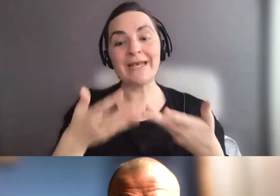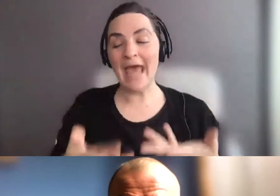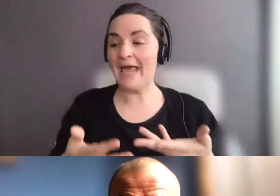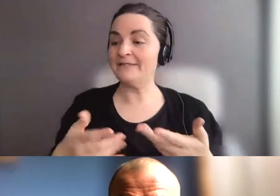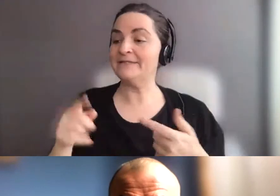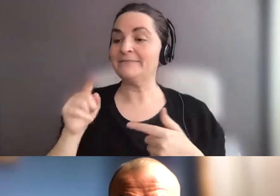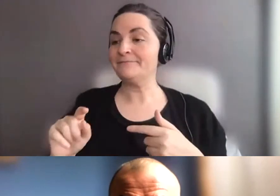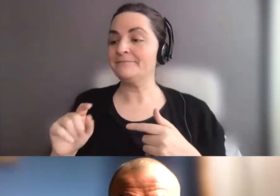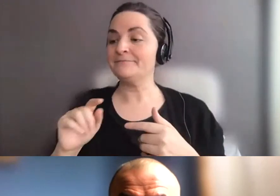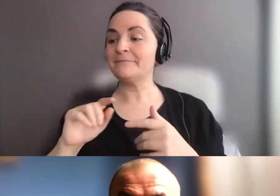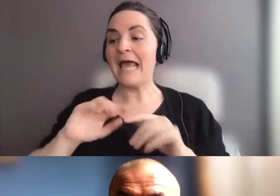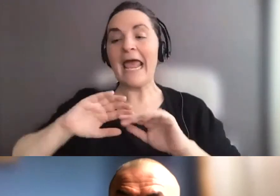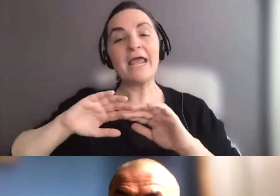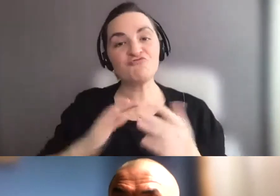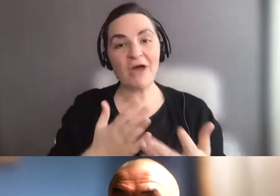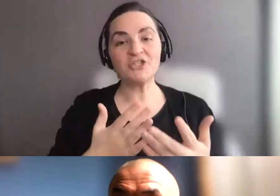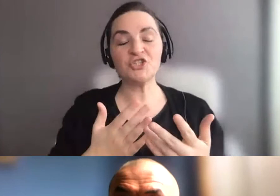learning.